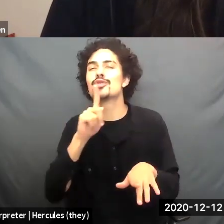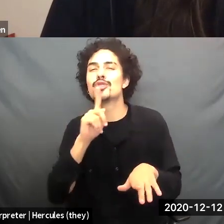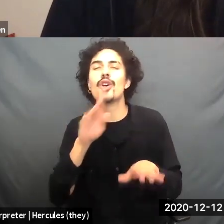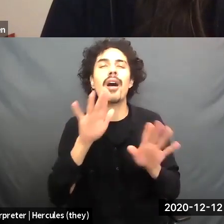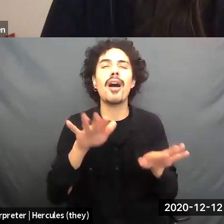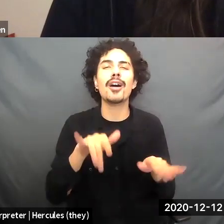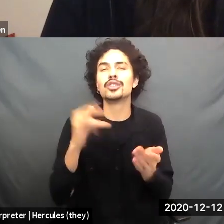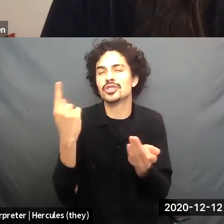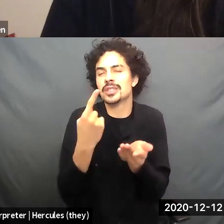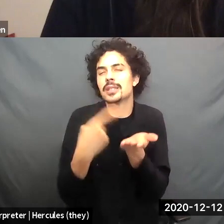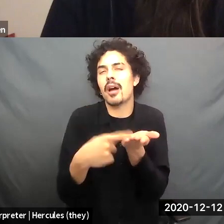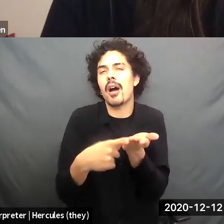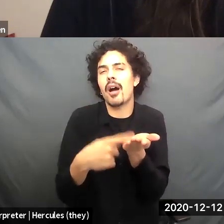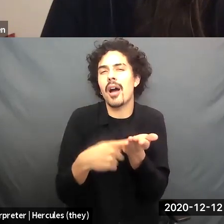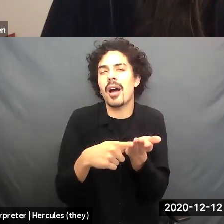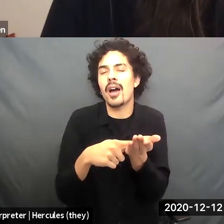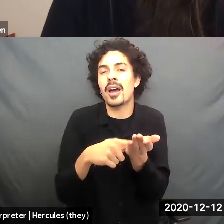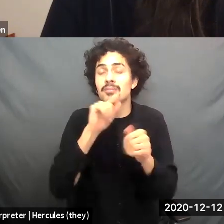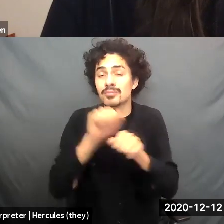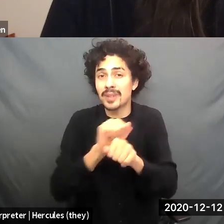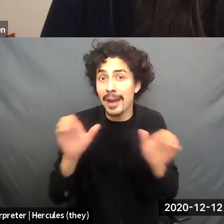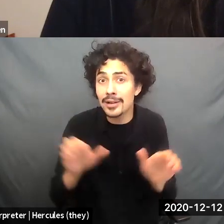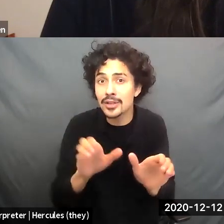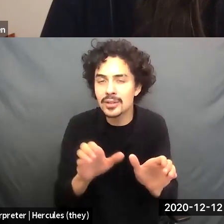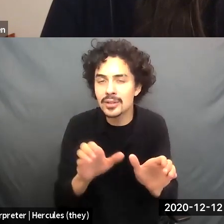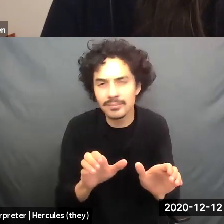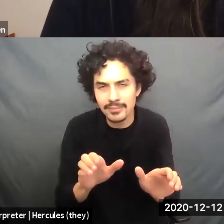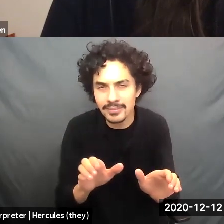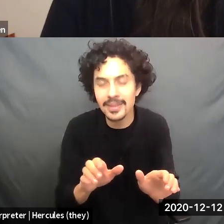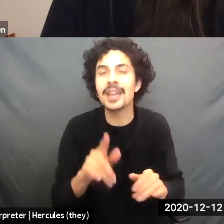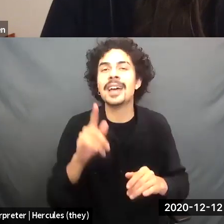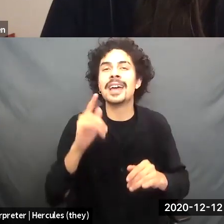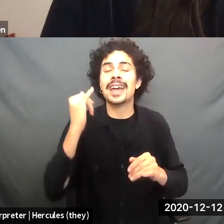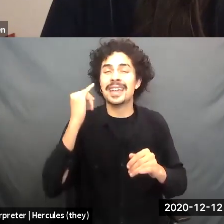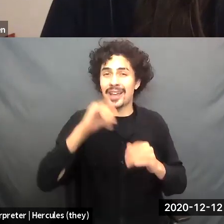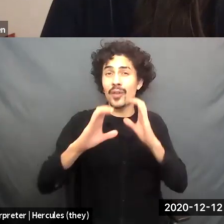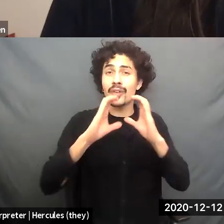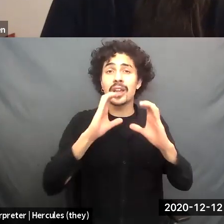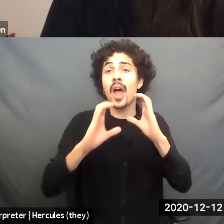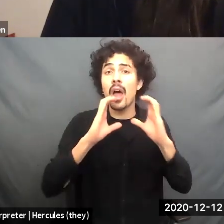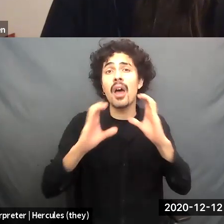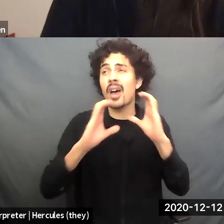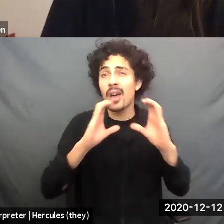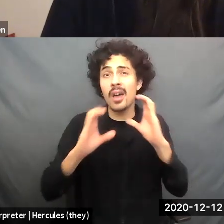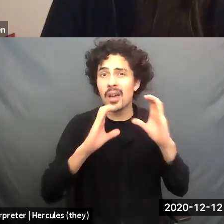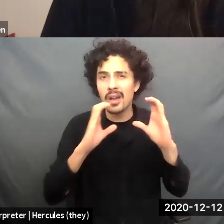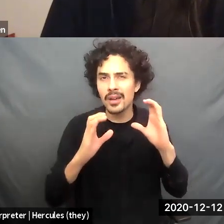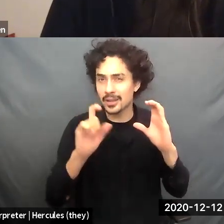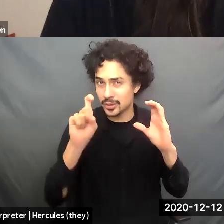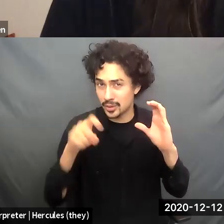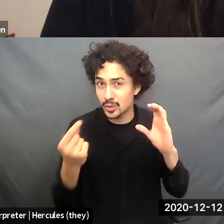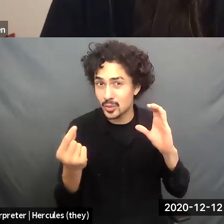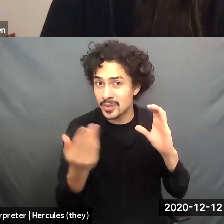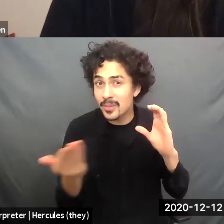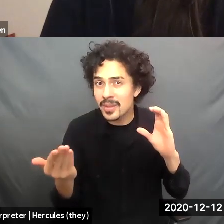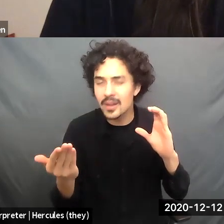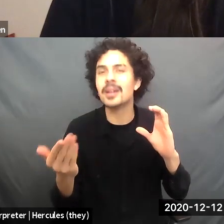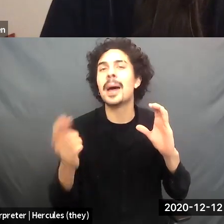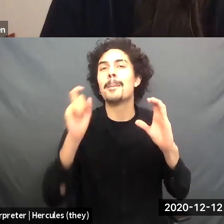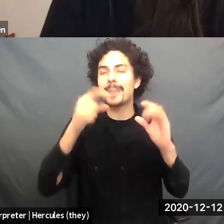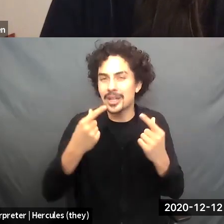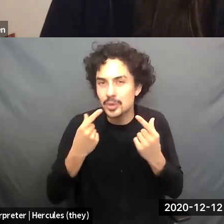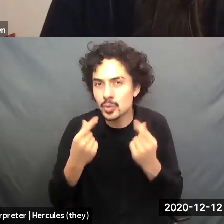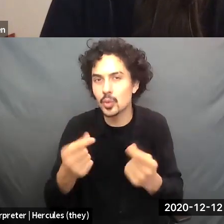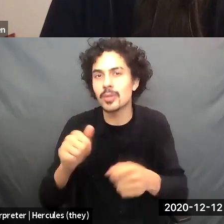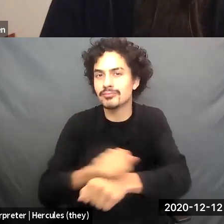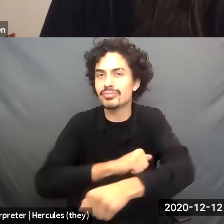up. But those conversations don't mean that much if they don't lead to something that is actionable, something that tangibly affects bodies and